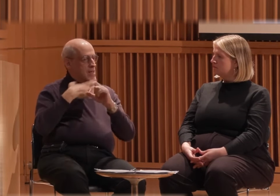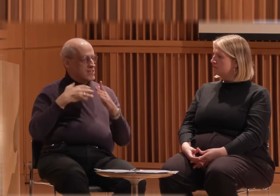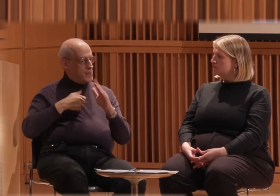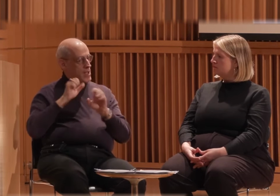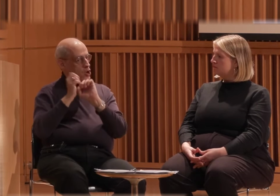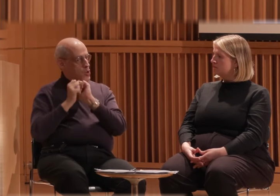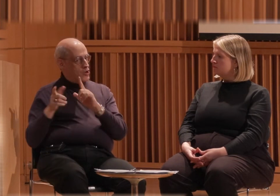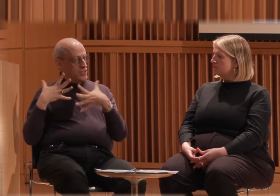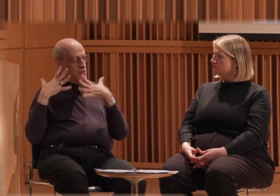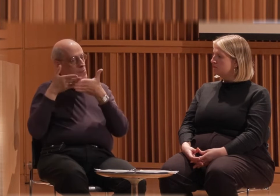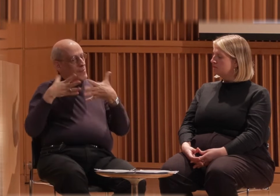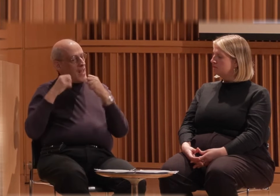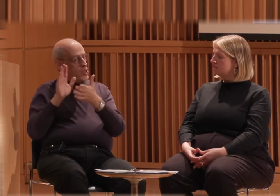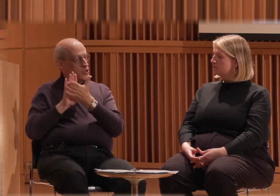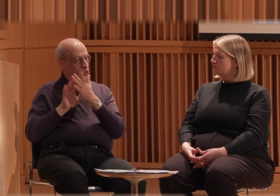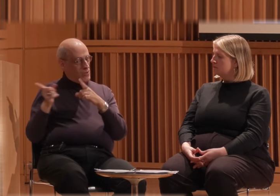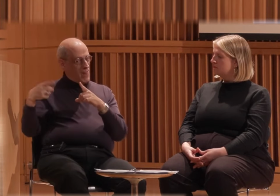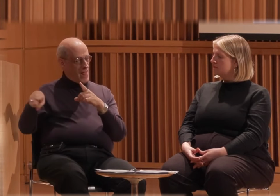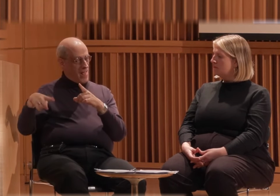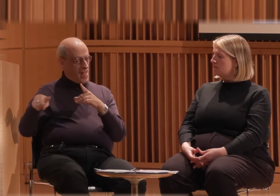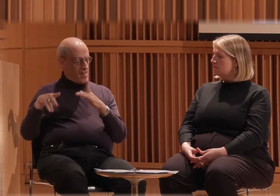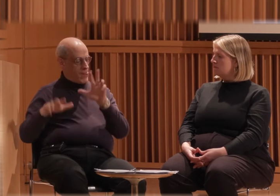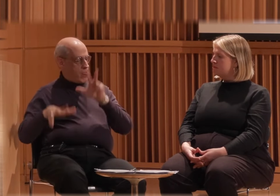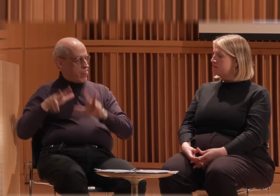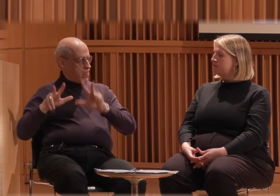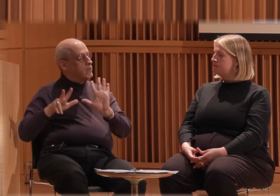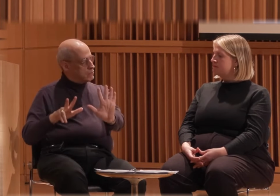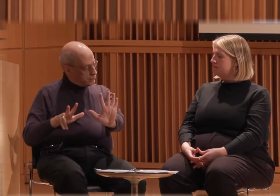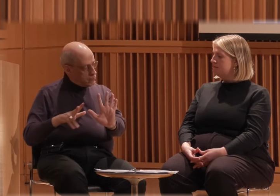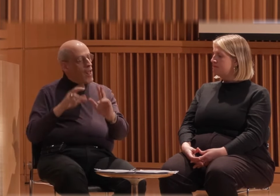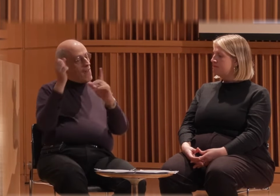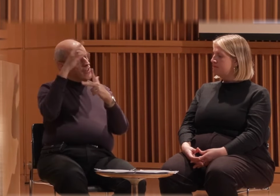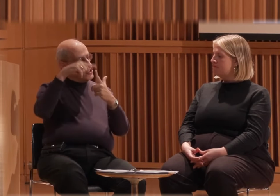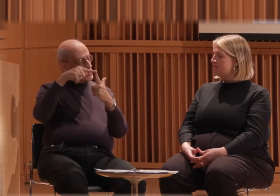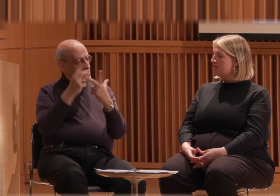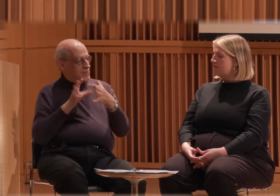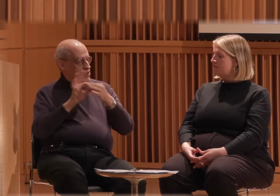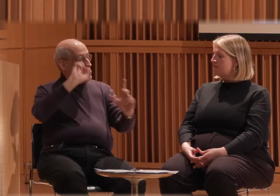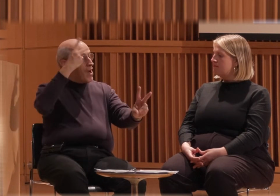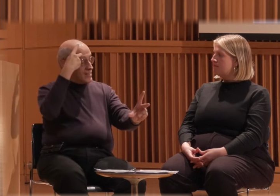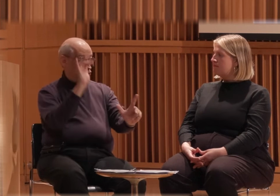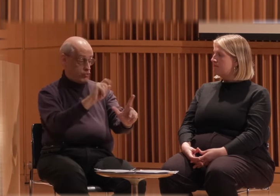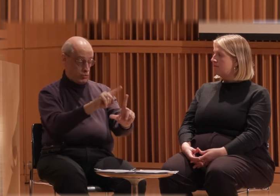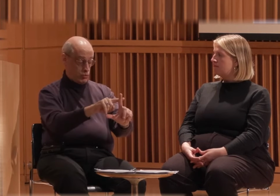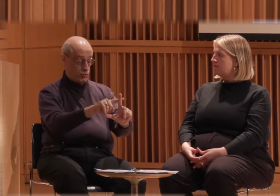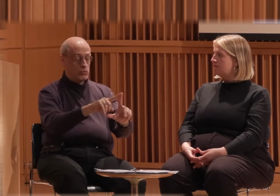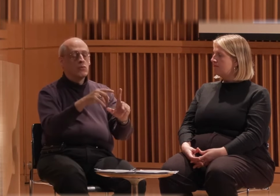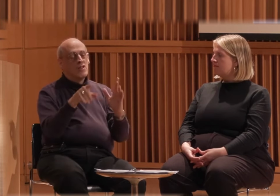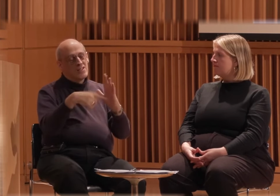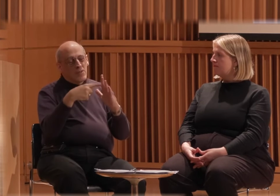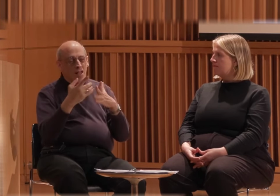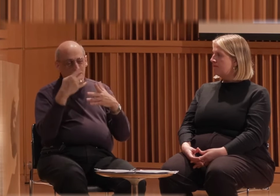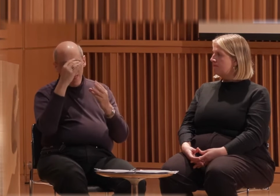colleagues at the public health school sometimes uncomfortable. This vision also goes into politics, right? It sometimes thinks